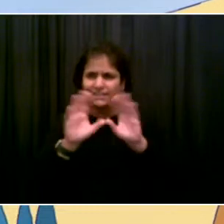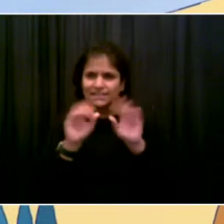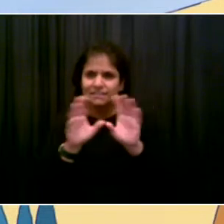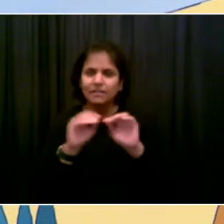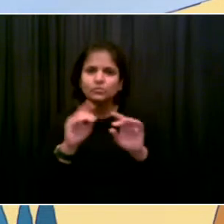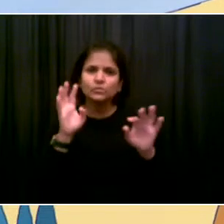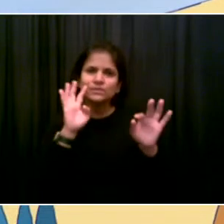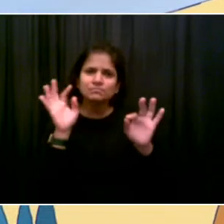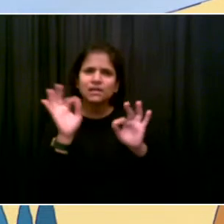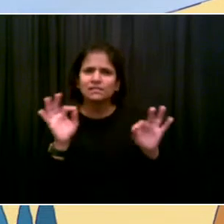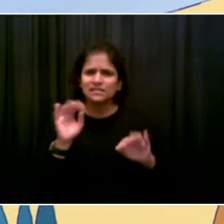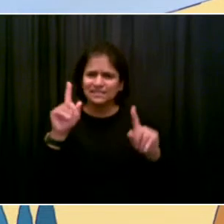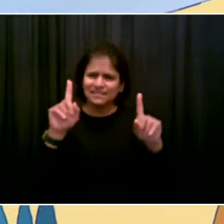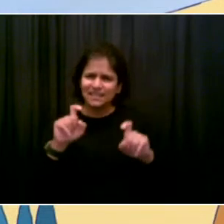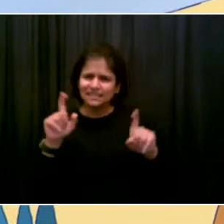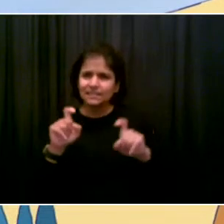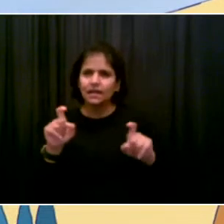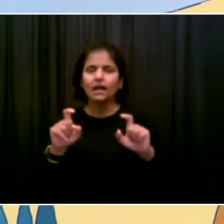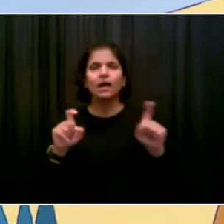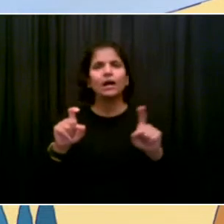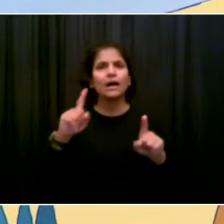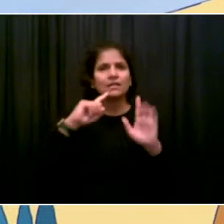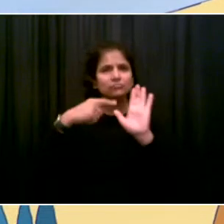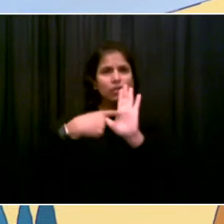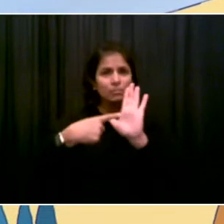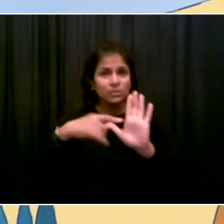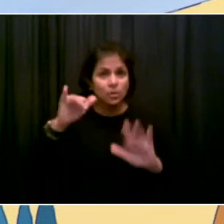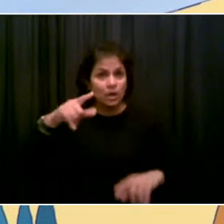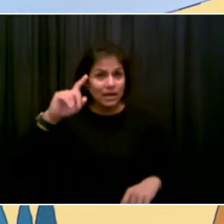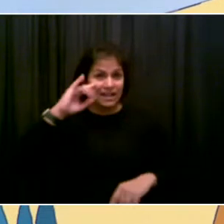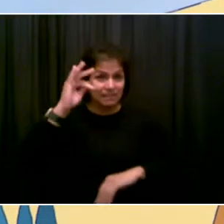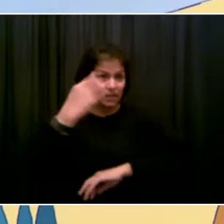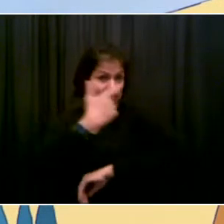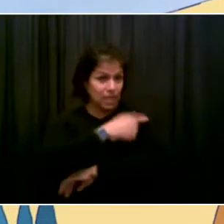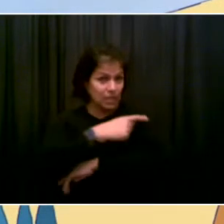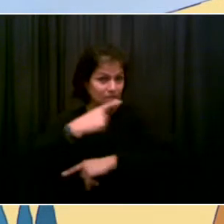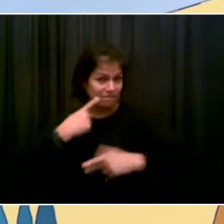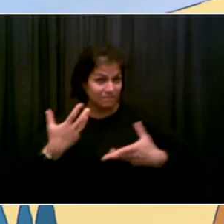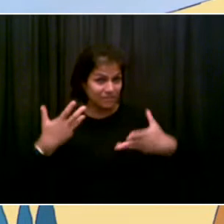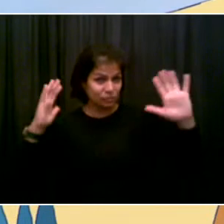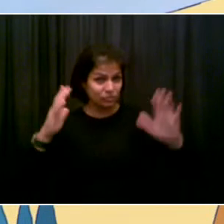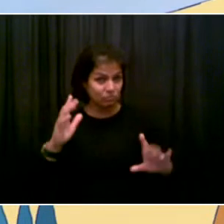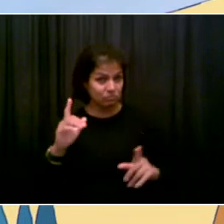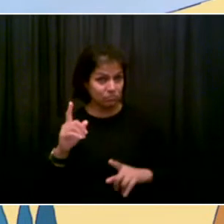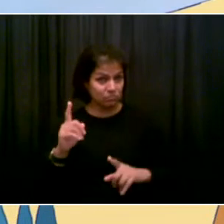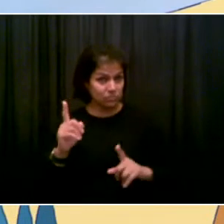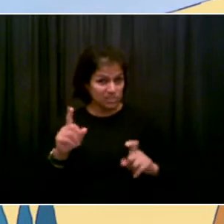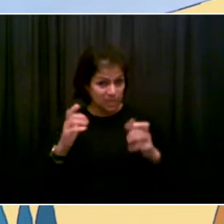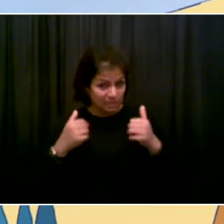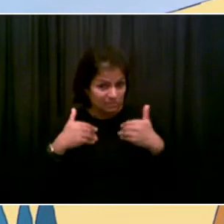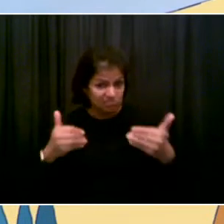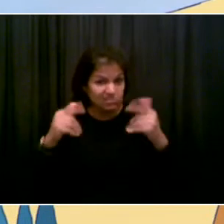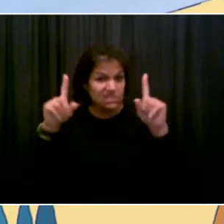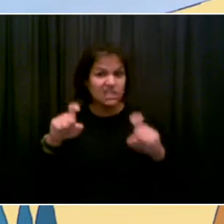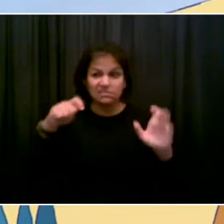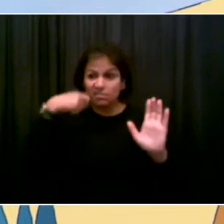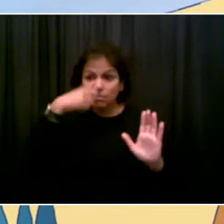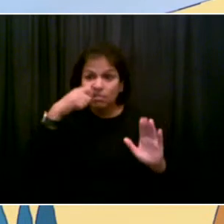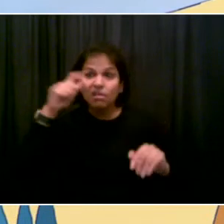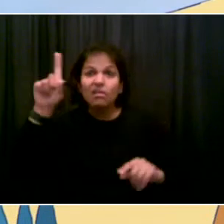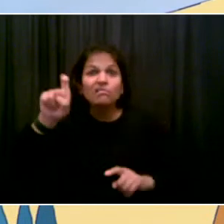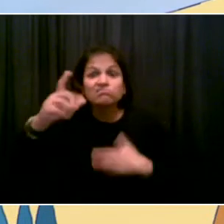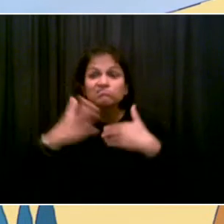testing. Does that apply to even vaccinated individuals who are planning to be at events with other vaccinated individuals?